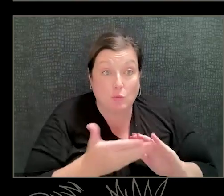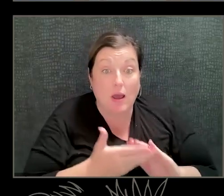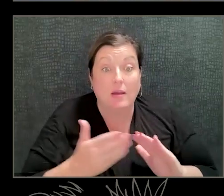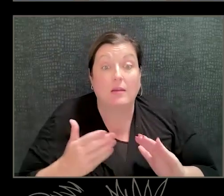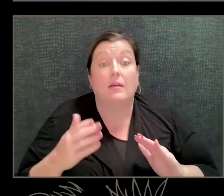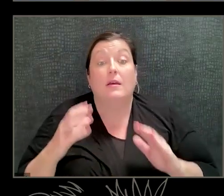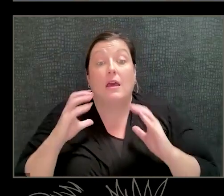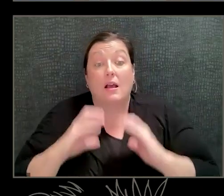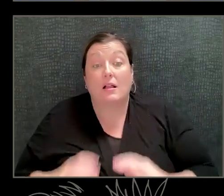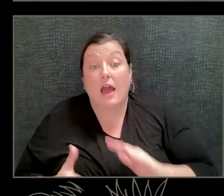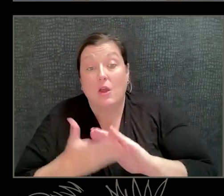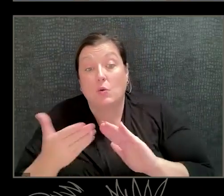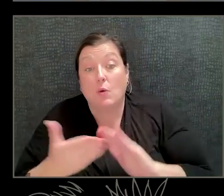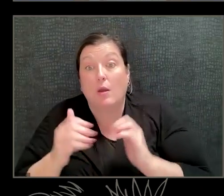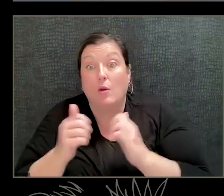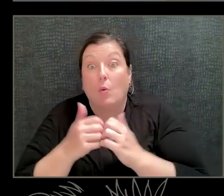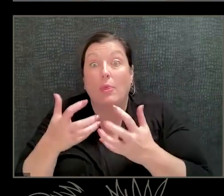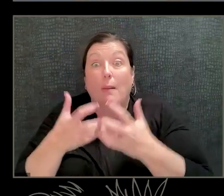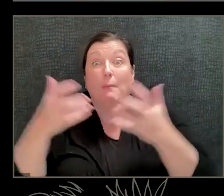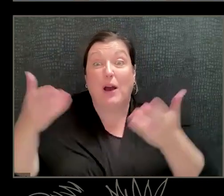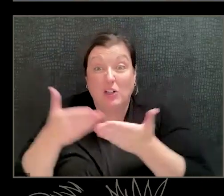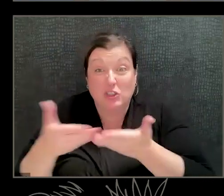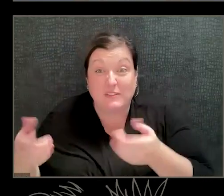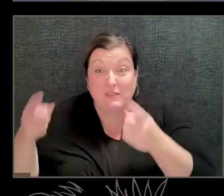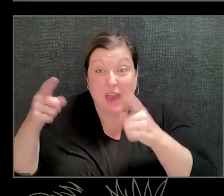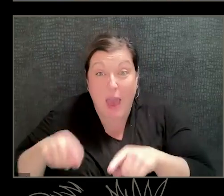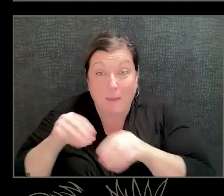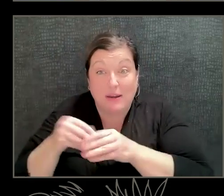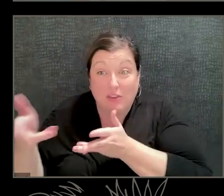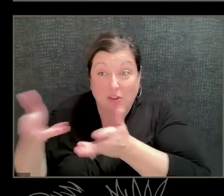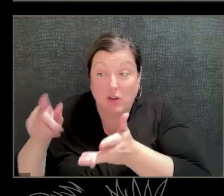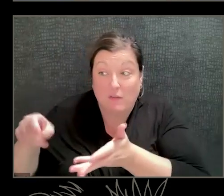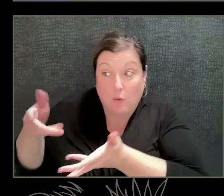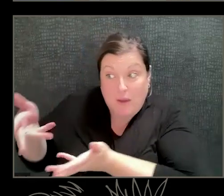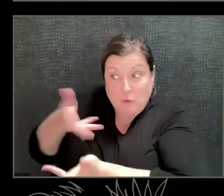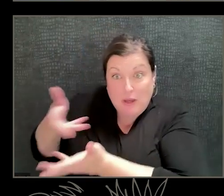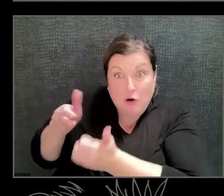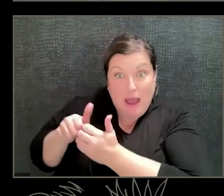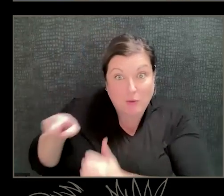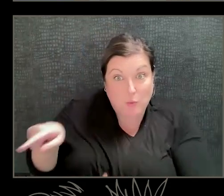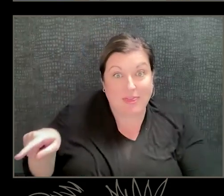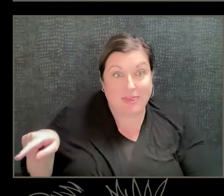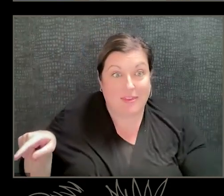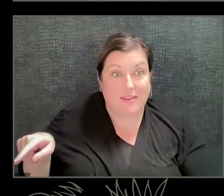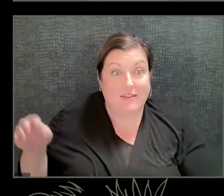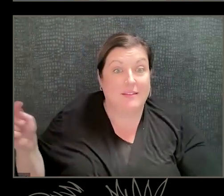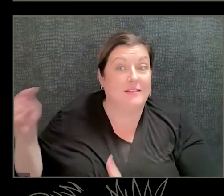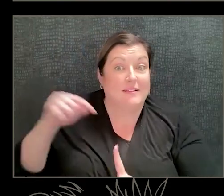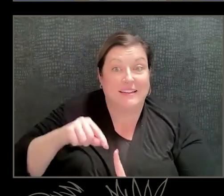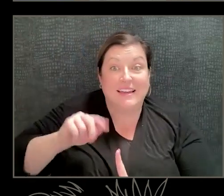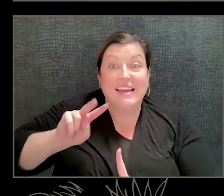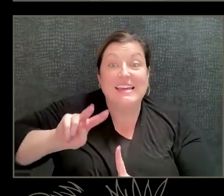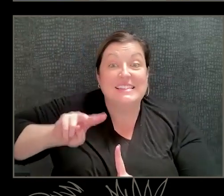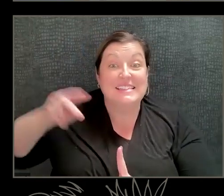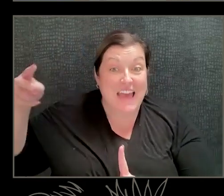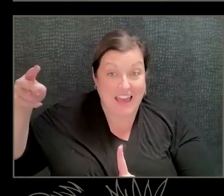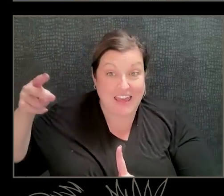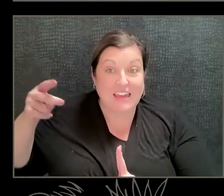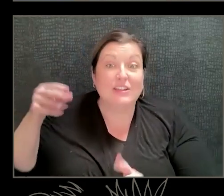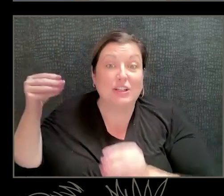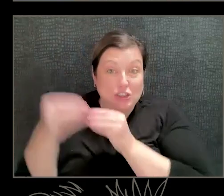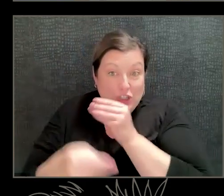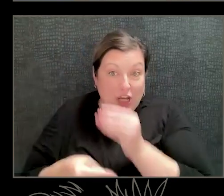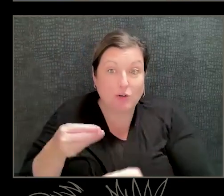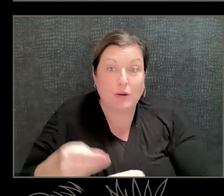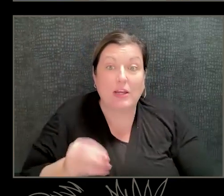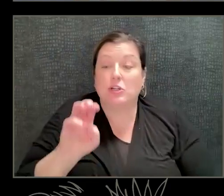with a bunch of stuff constantly happening in the server that we have to interact with. And this brings us to the second, what I like to call the second generation